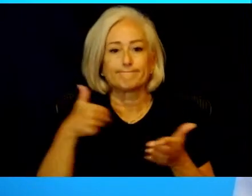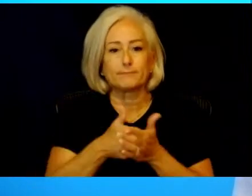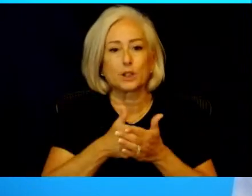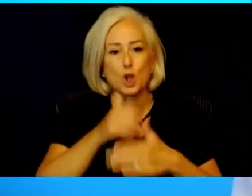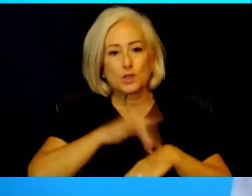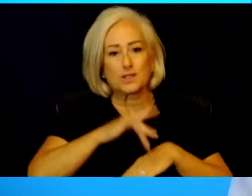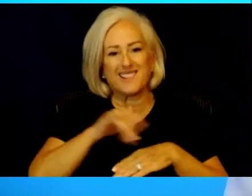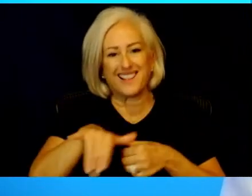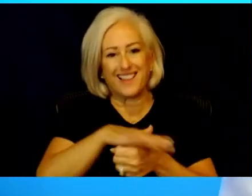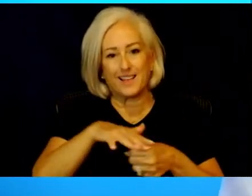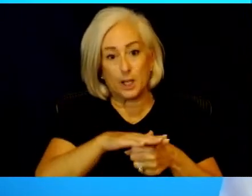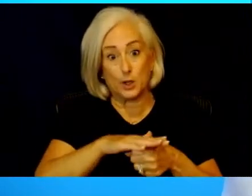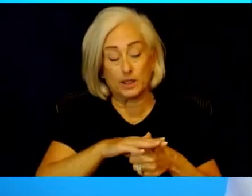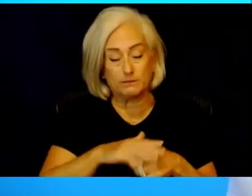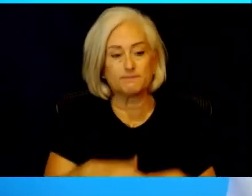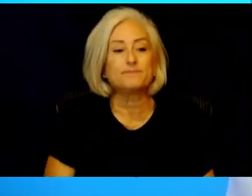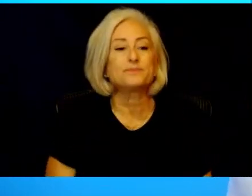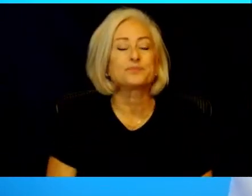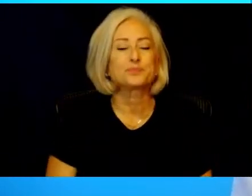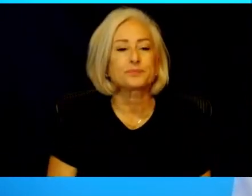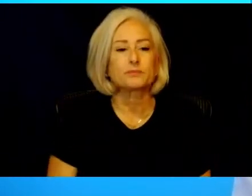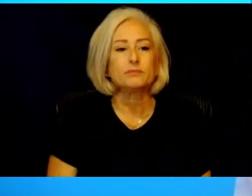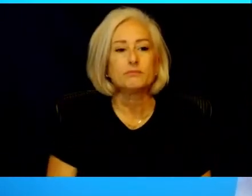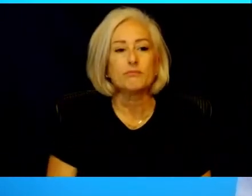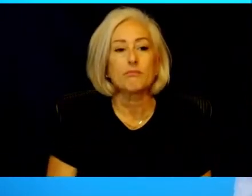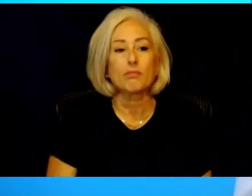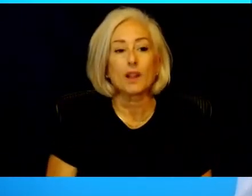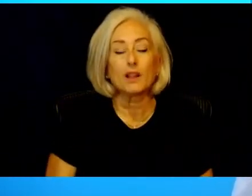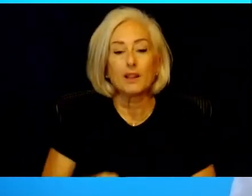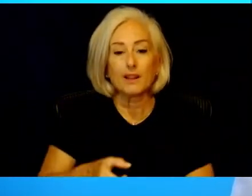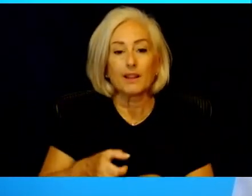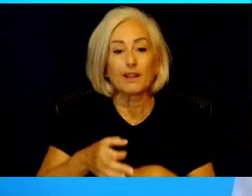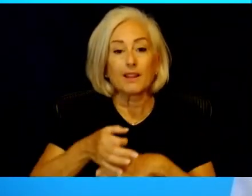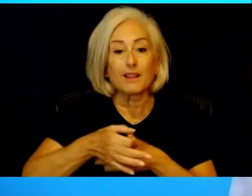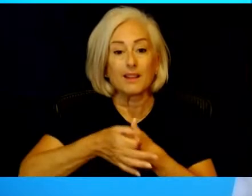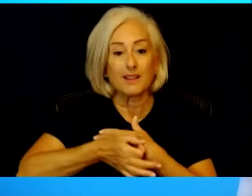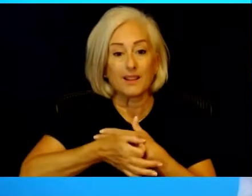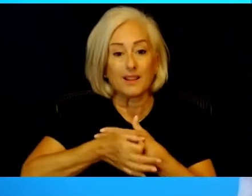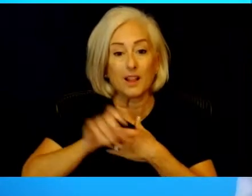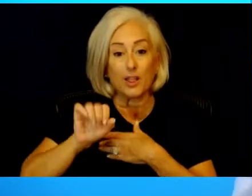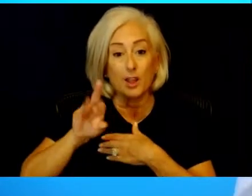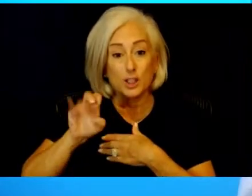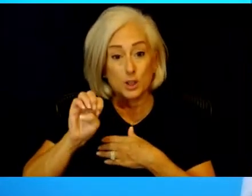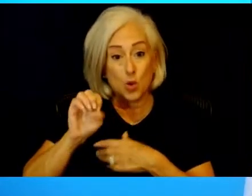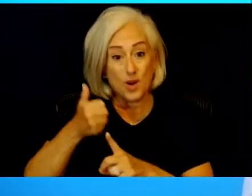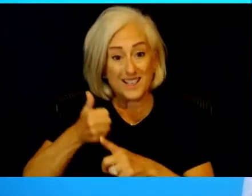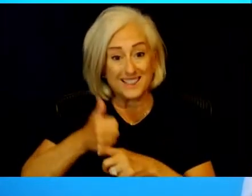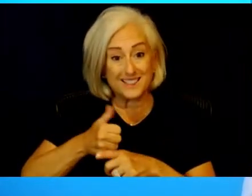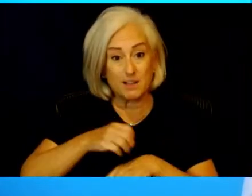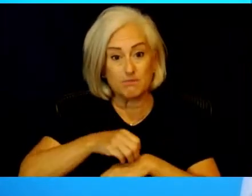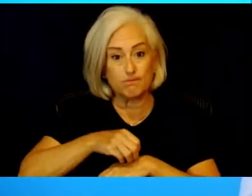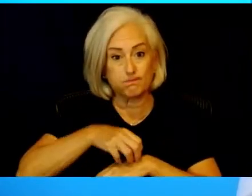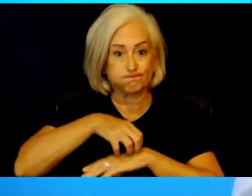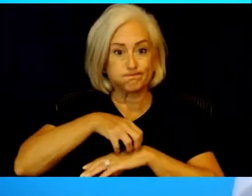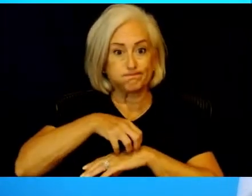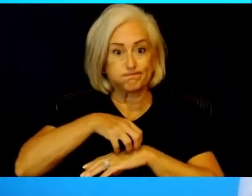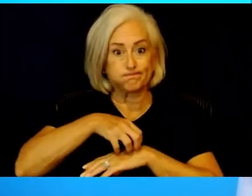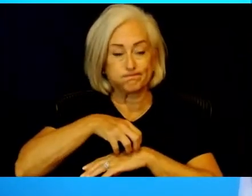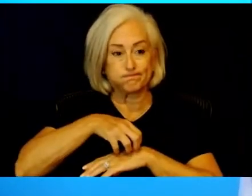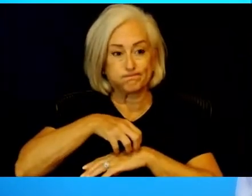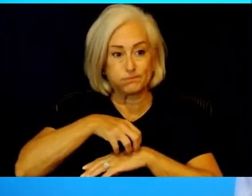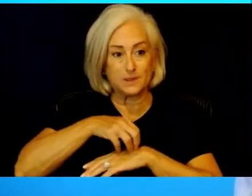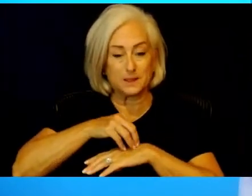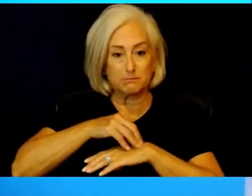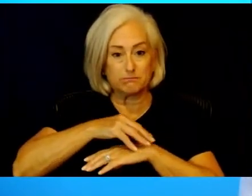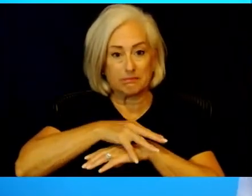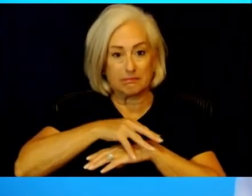get sores. They will evolve to become from blisters to umbilicated areas to